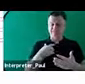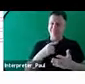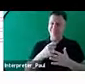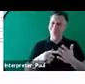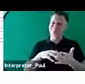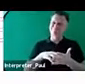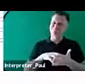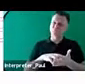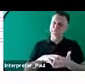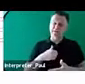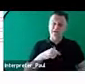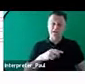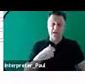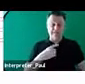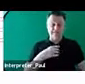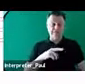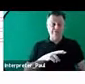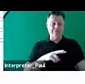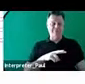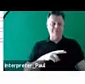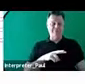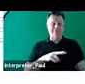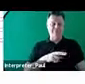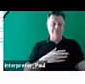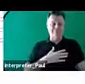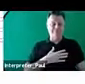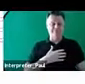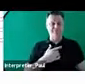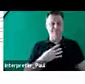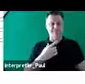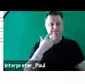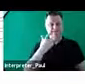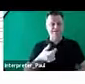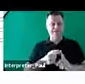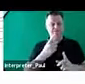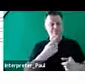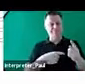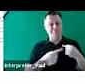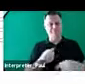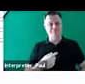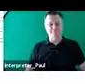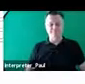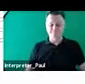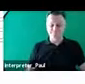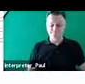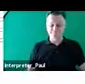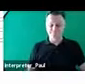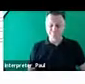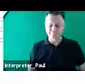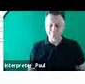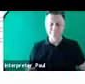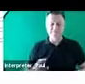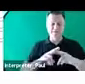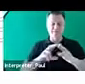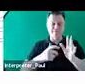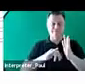incredibly hard to hear when people talk about that. So these are the facts,